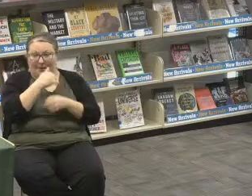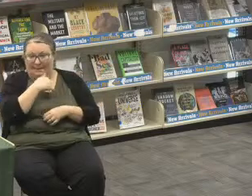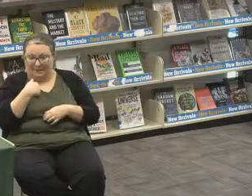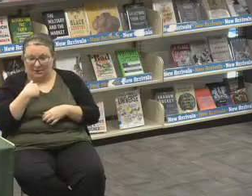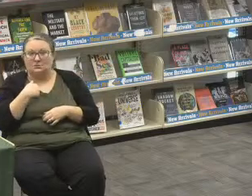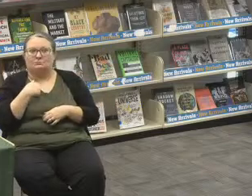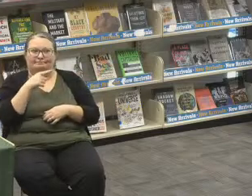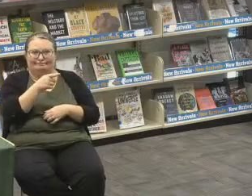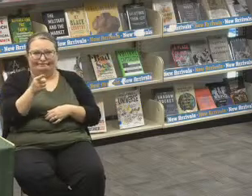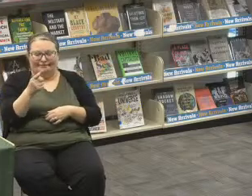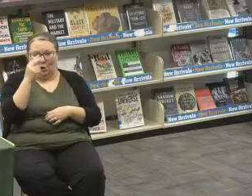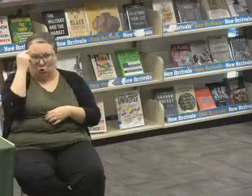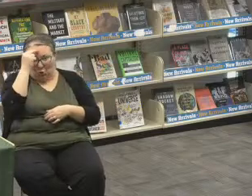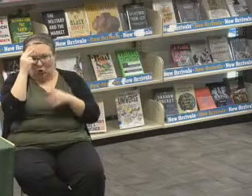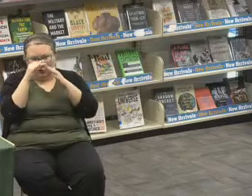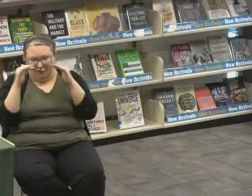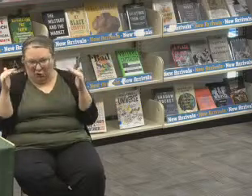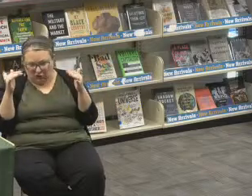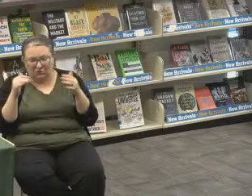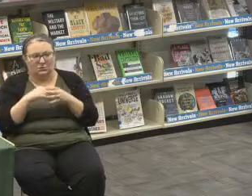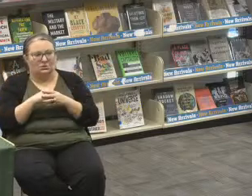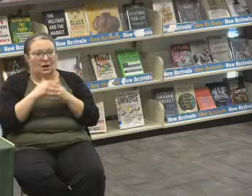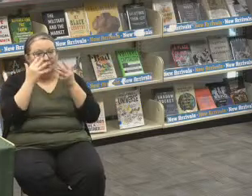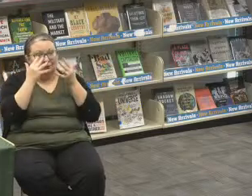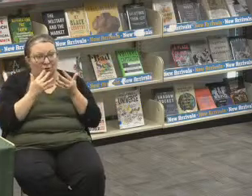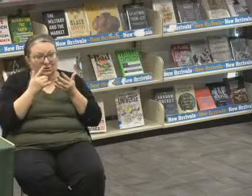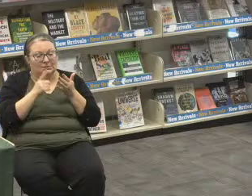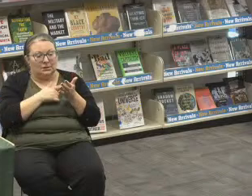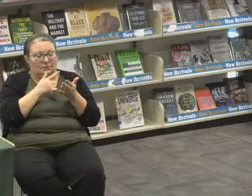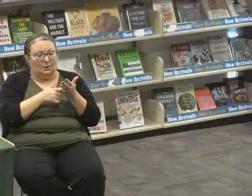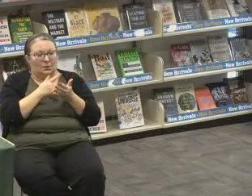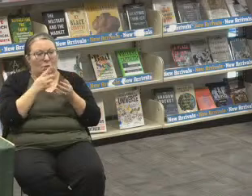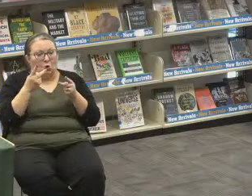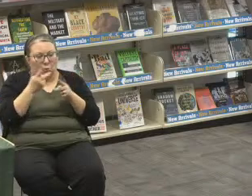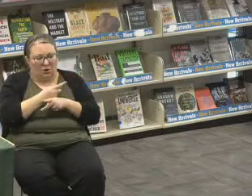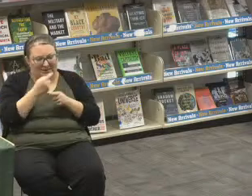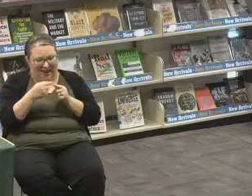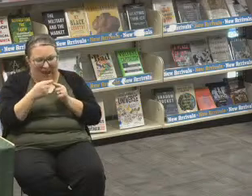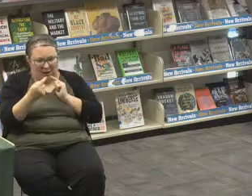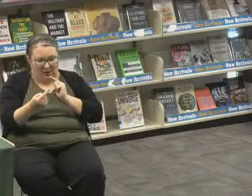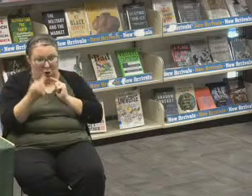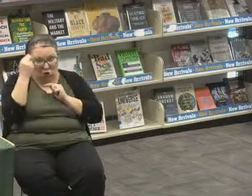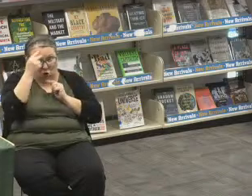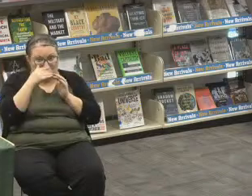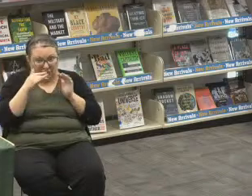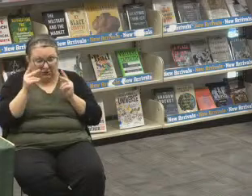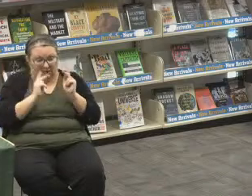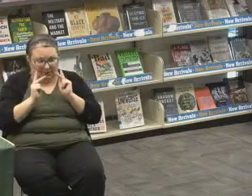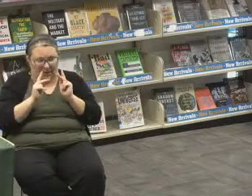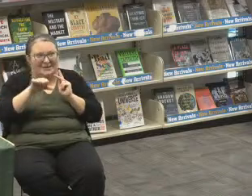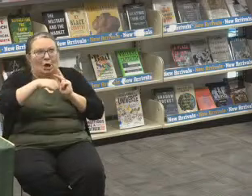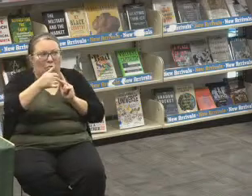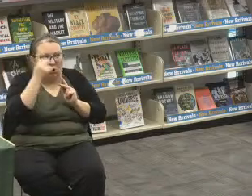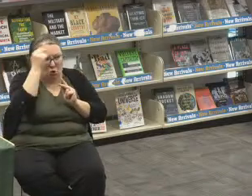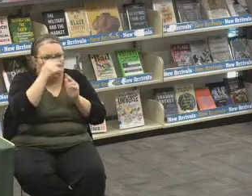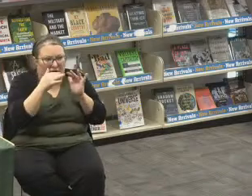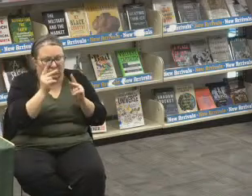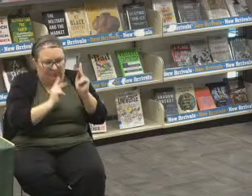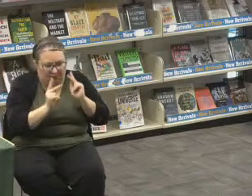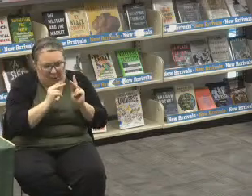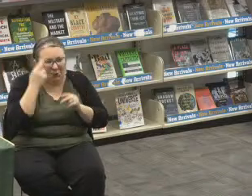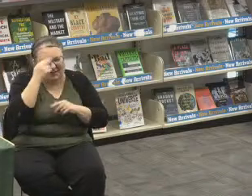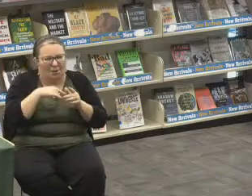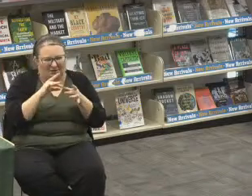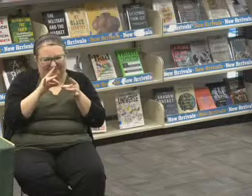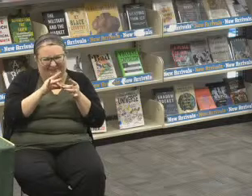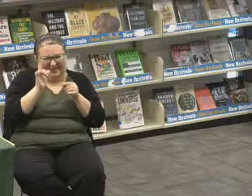are neurodiverse. Unfortunately, sometimes the worst enemy of neurodiverse people, though, is other neurodiverse people, for reasons that I'll